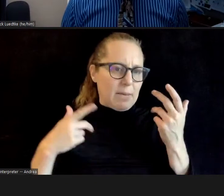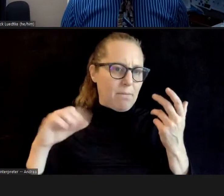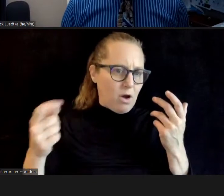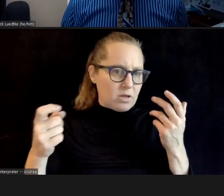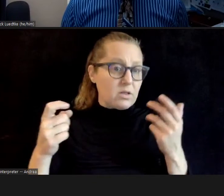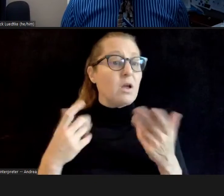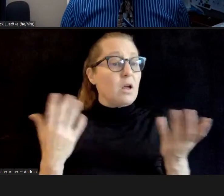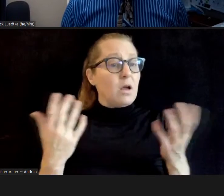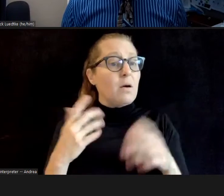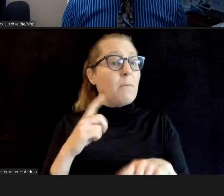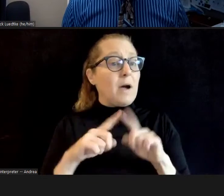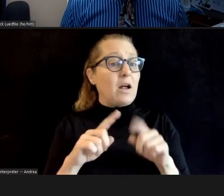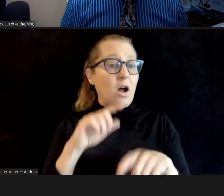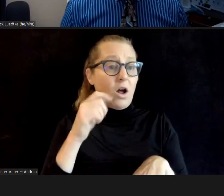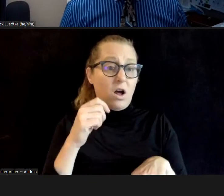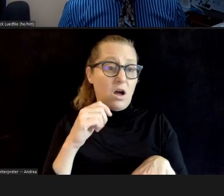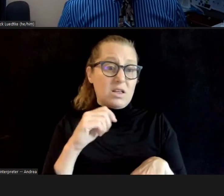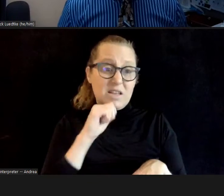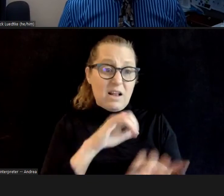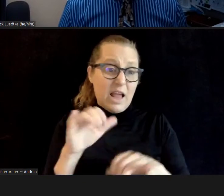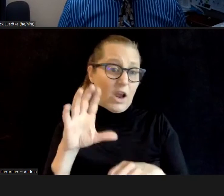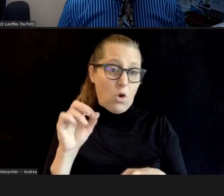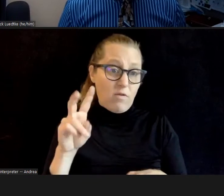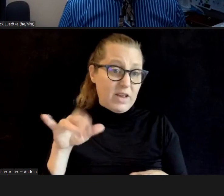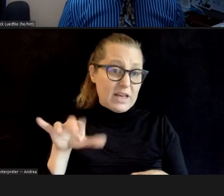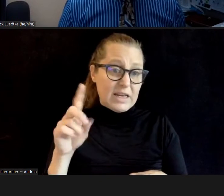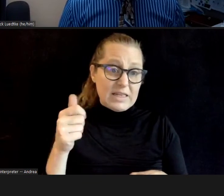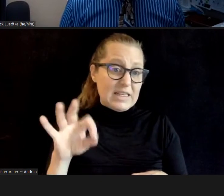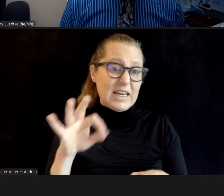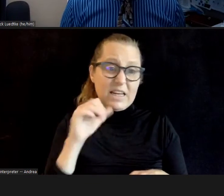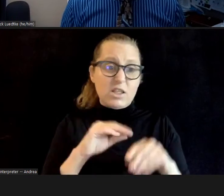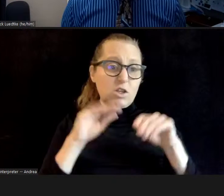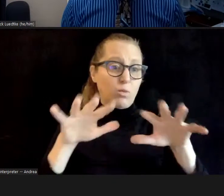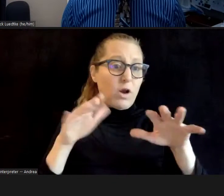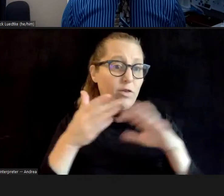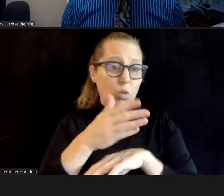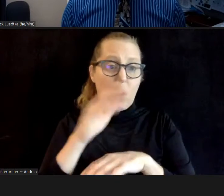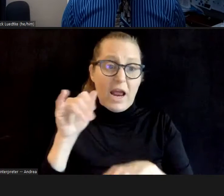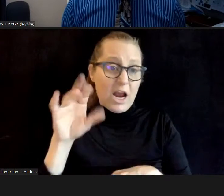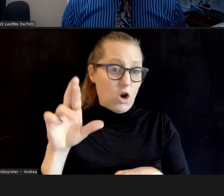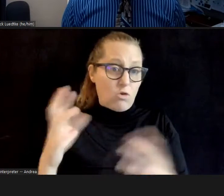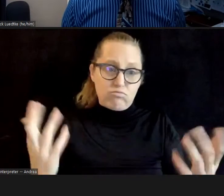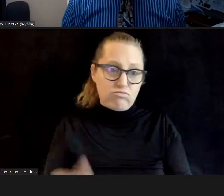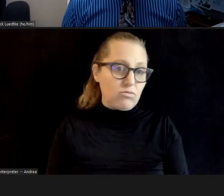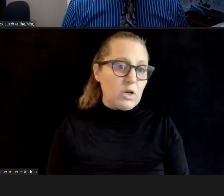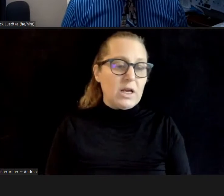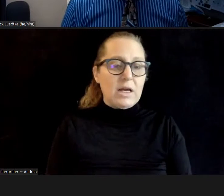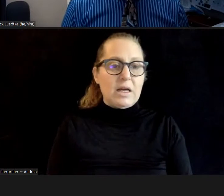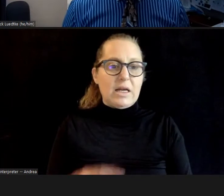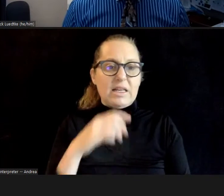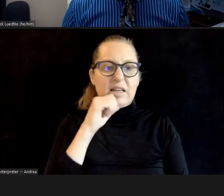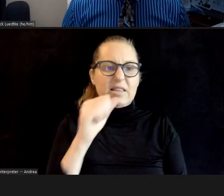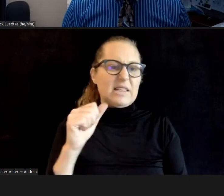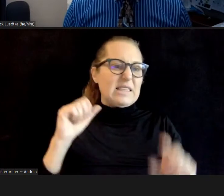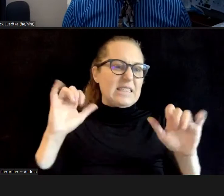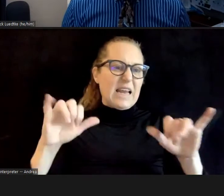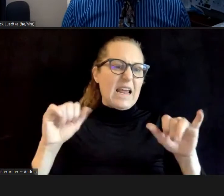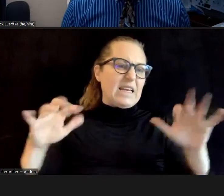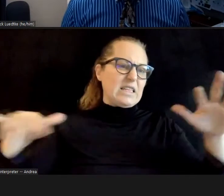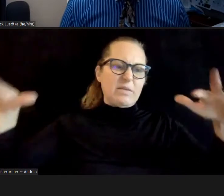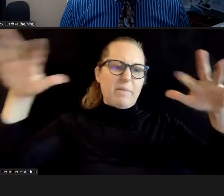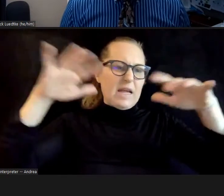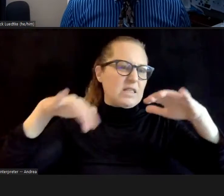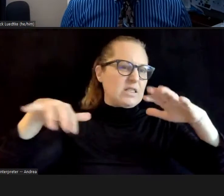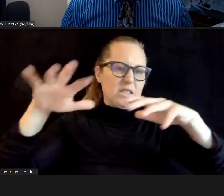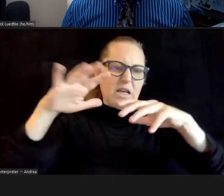unlike COVID-19, monkeypox doesn't spread through airborne transmission. In other words, it's not believed to linger in a space and infect other